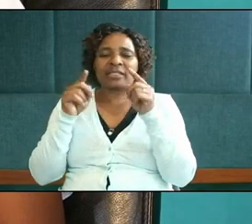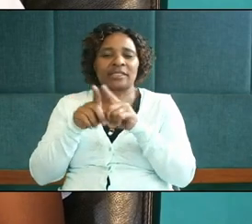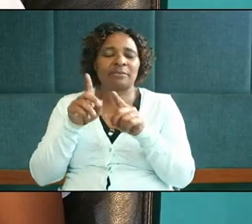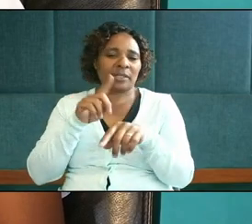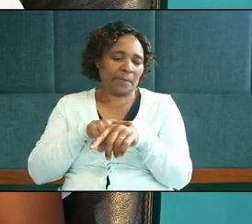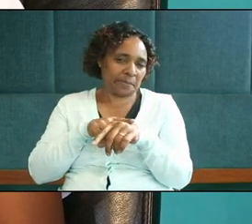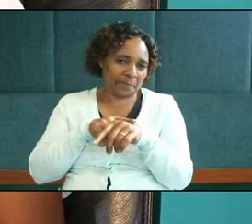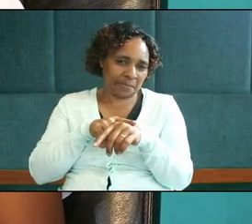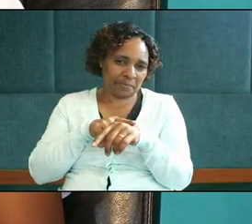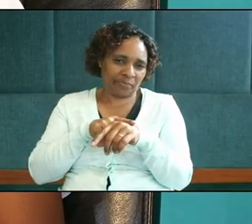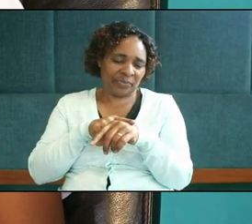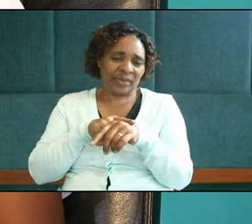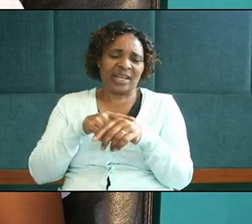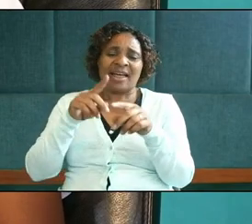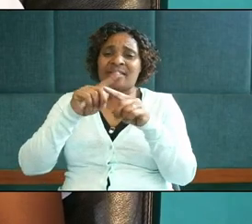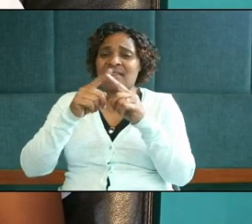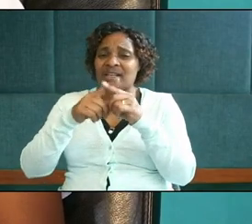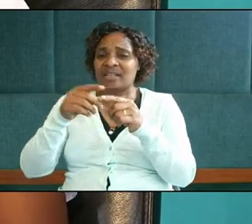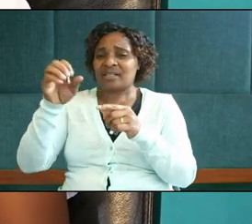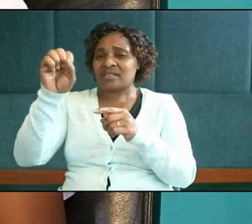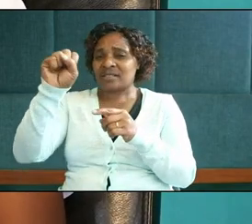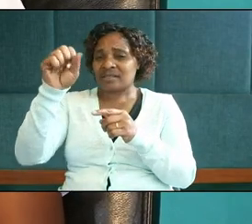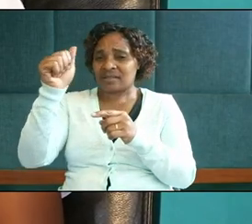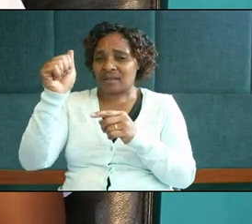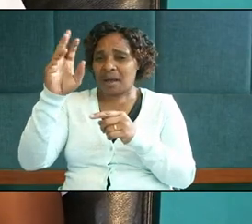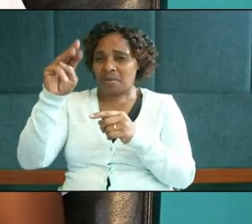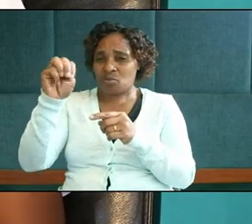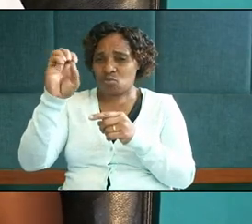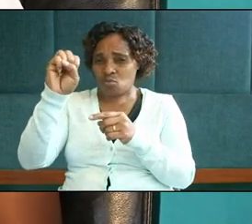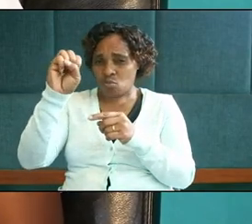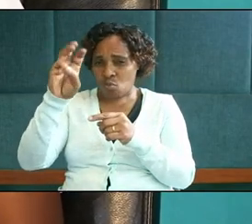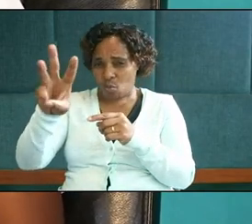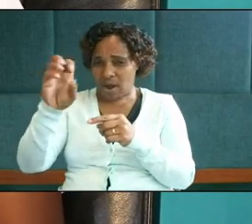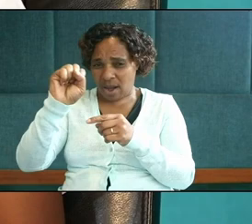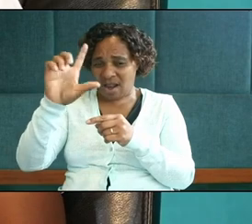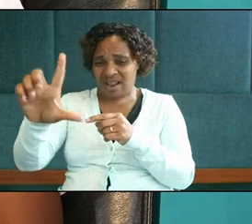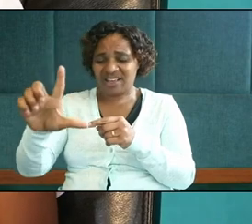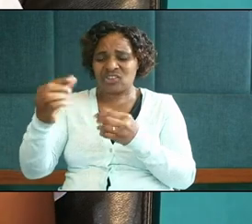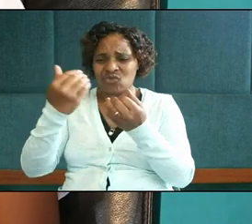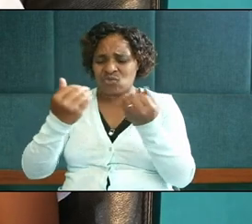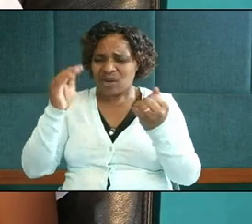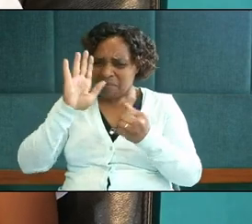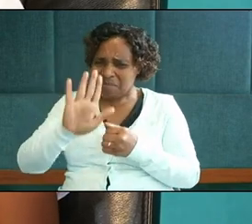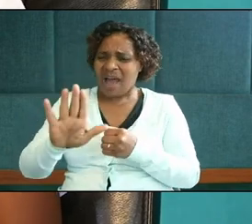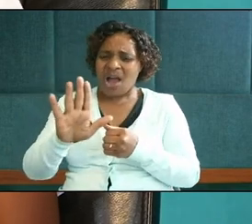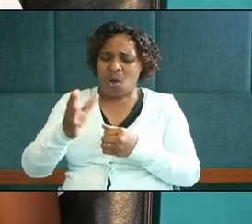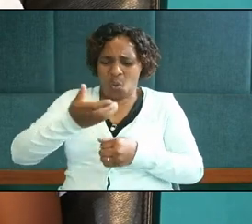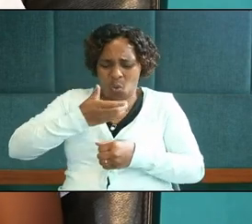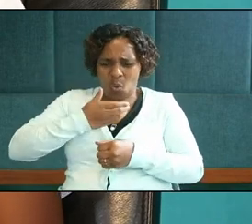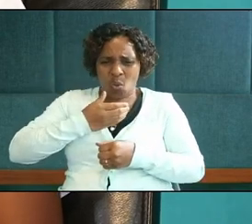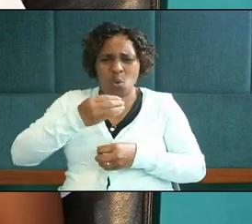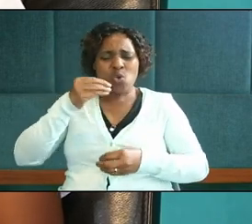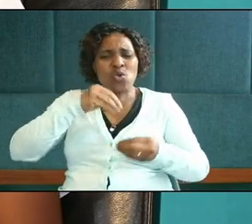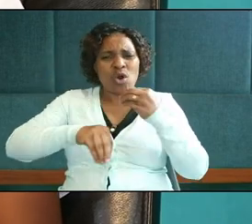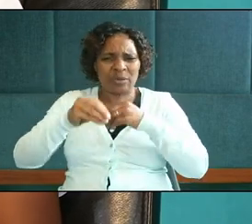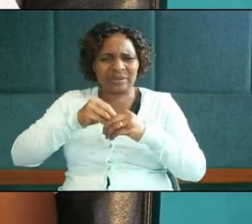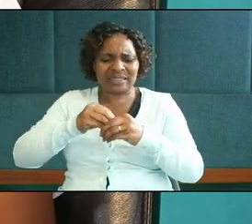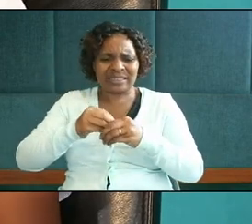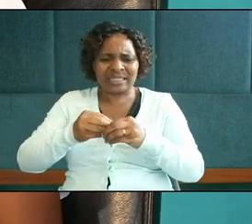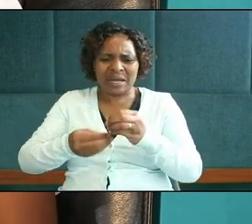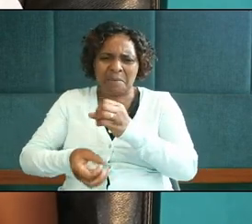same time. Mm-hmm. And Samuel, his own children were corrupt, taking